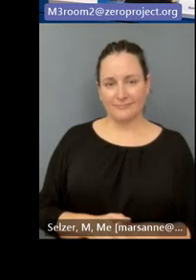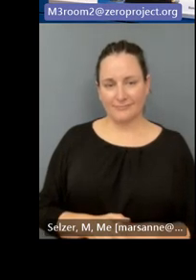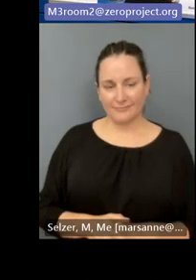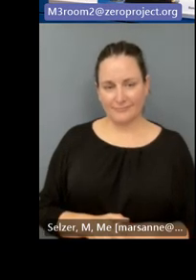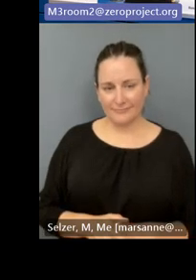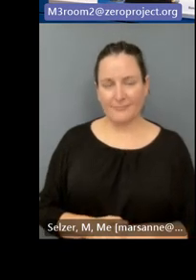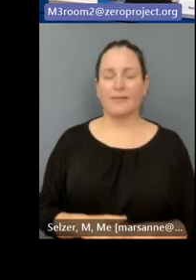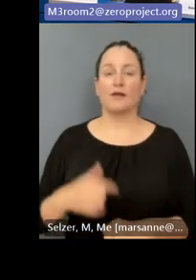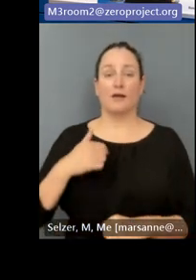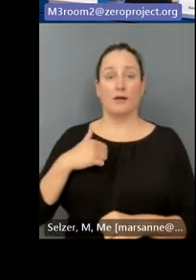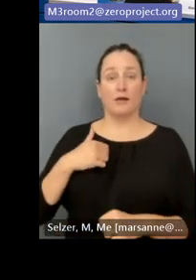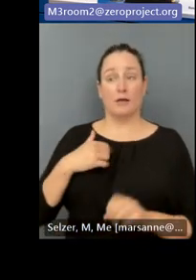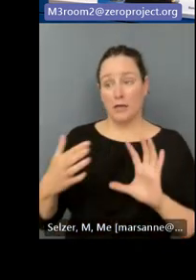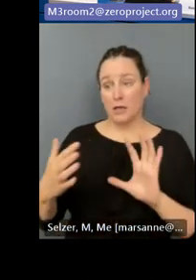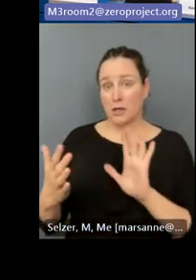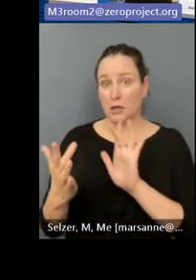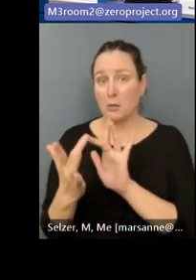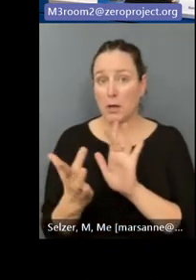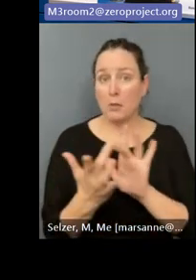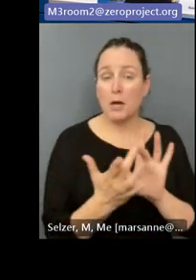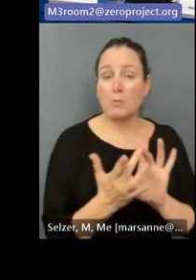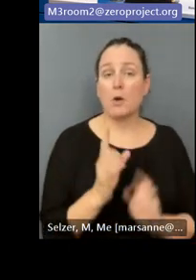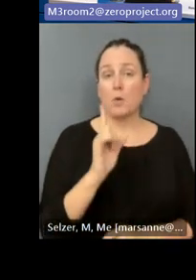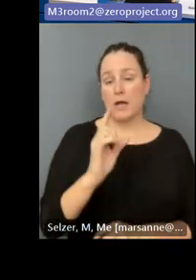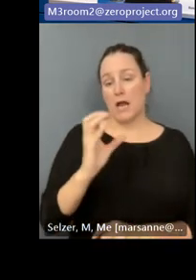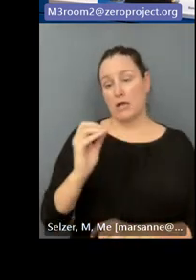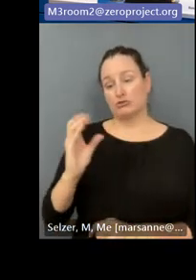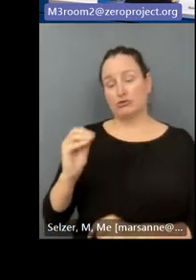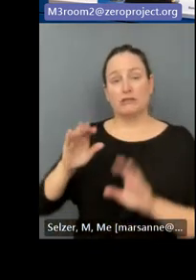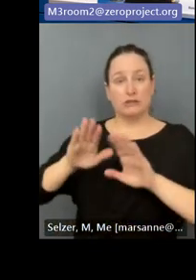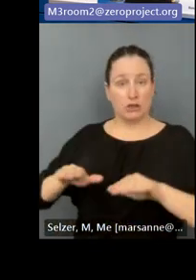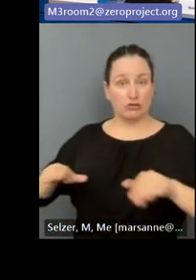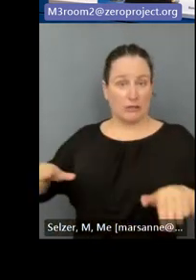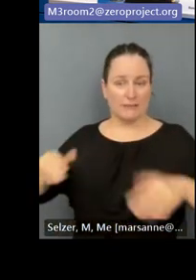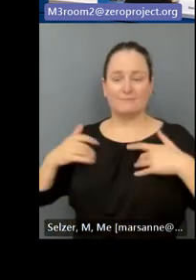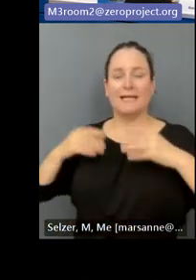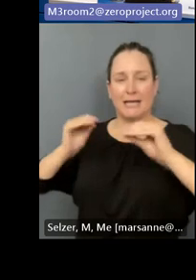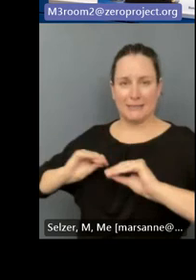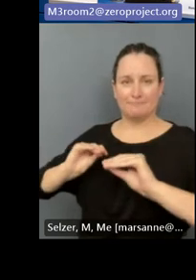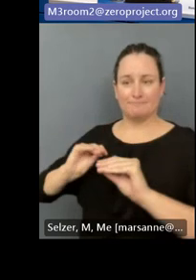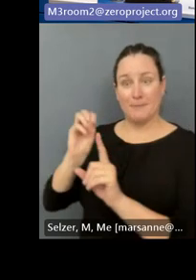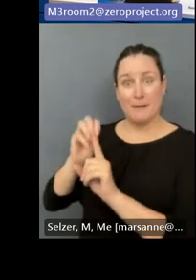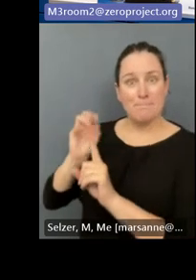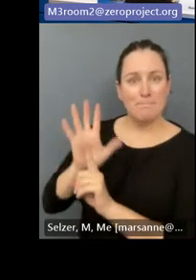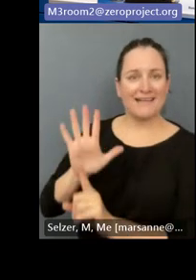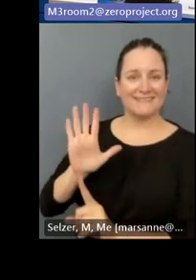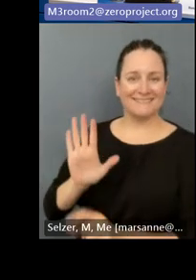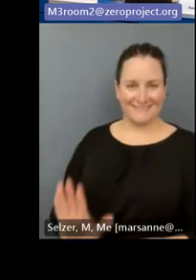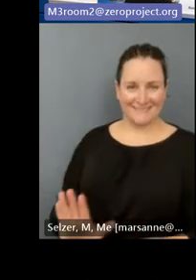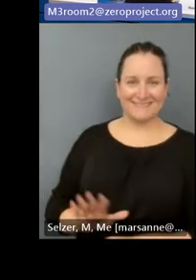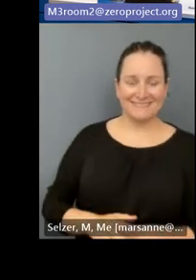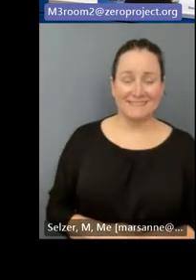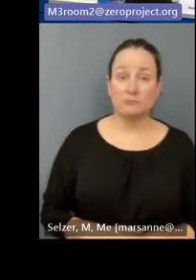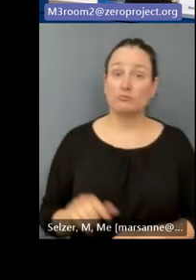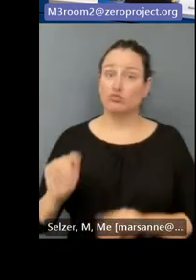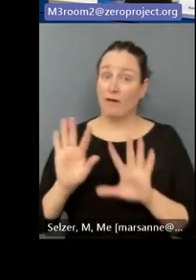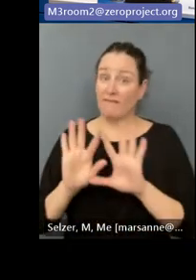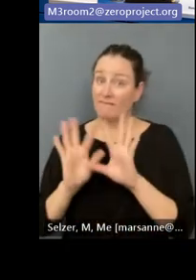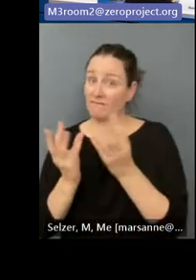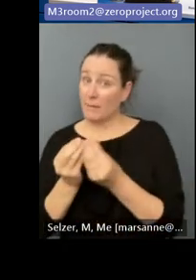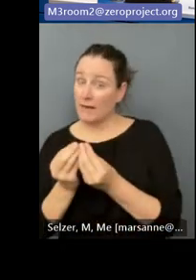150 children and more than 300 families, where the impact is not only to parents and children, but to